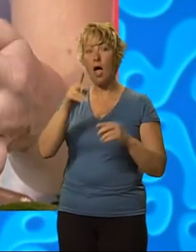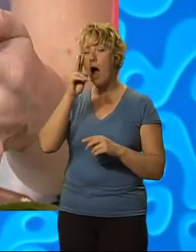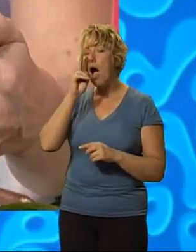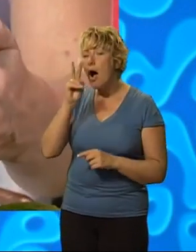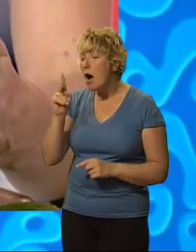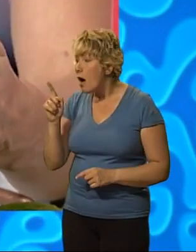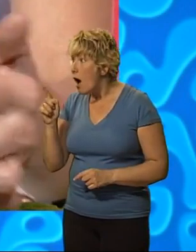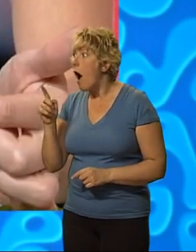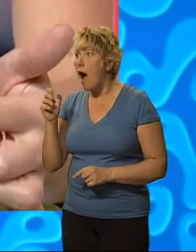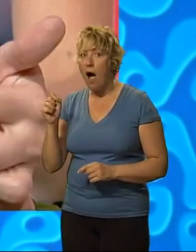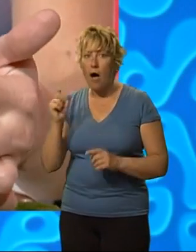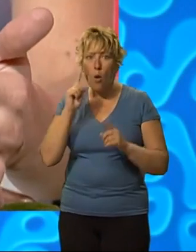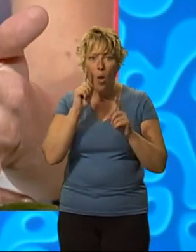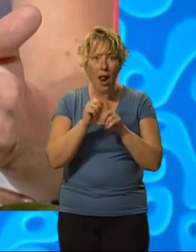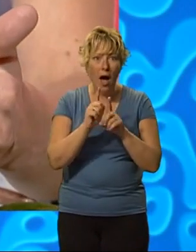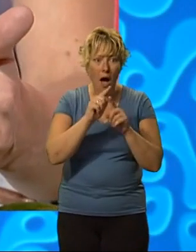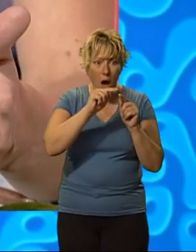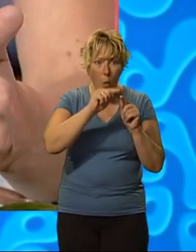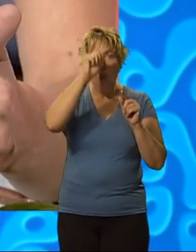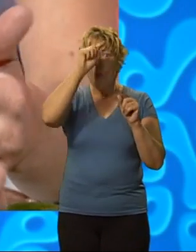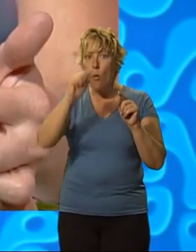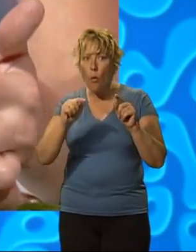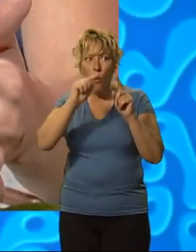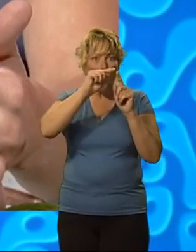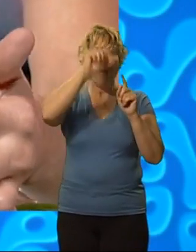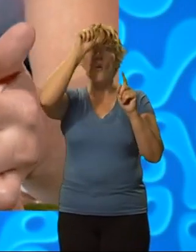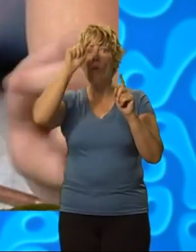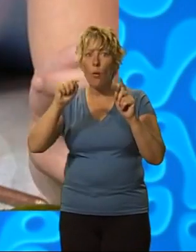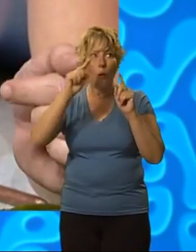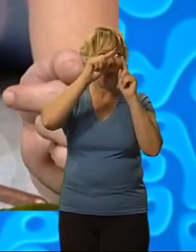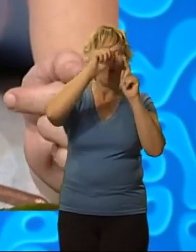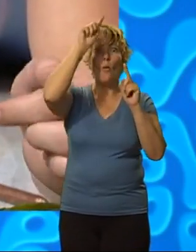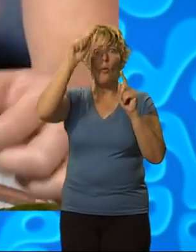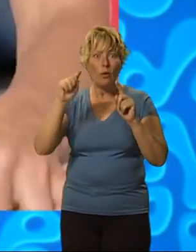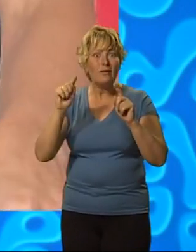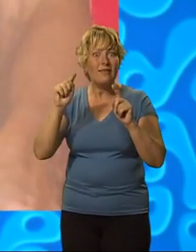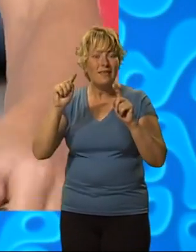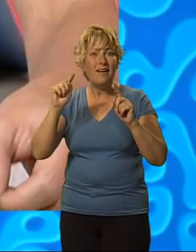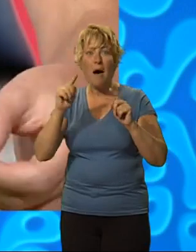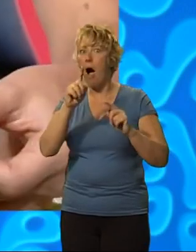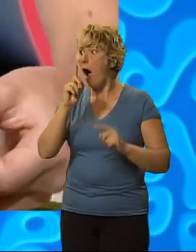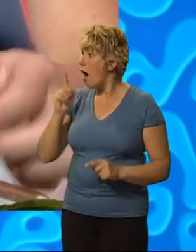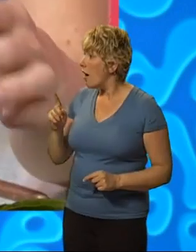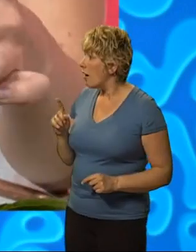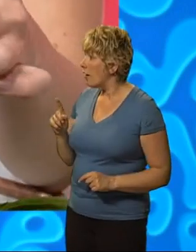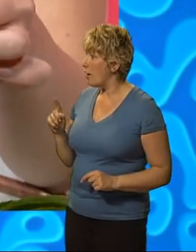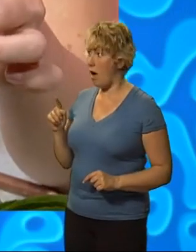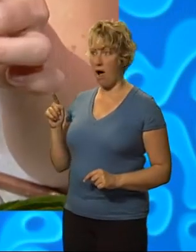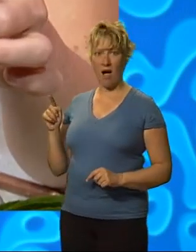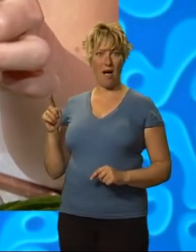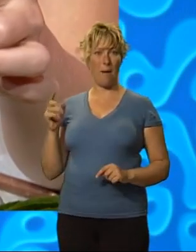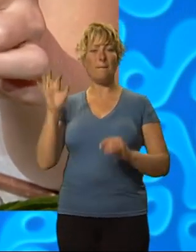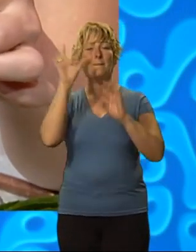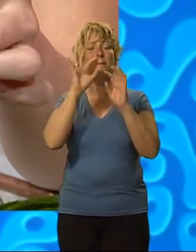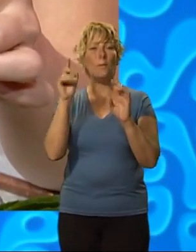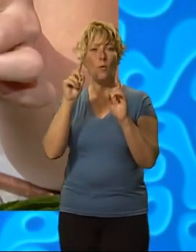carefully, you can see they actually go in a zigzag pattern on that leaf. And what about this leaf? The pattern is